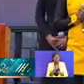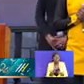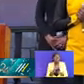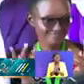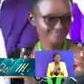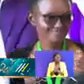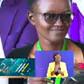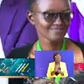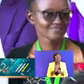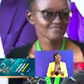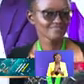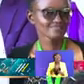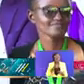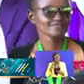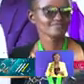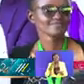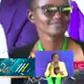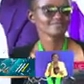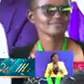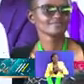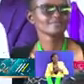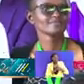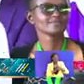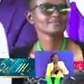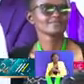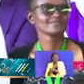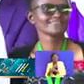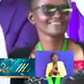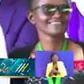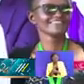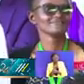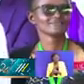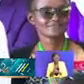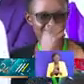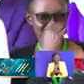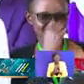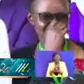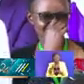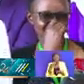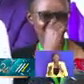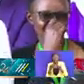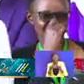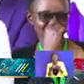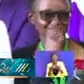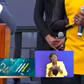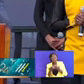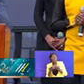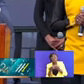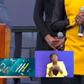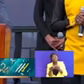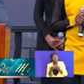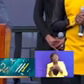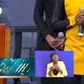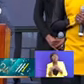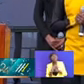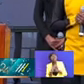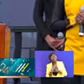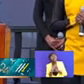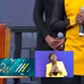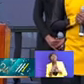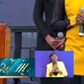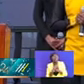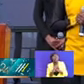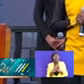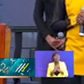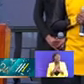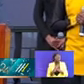be ignored and there are two forces that cause a tsunami either an earthquake when two tectonic